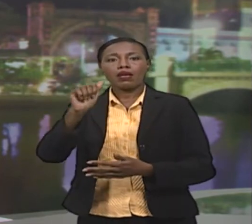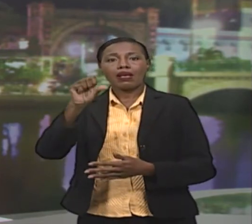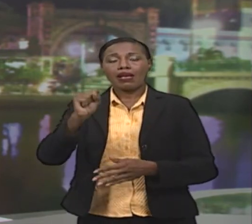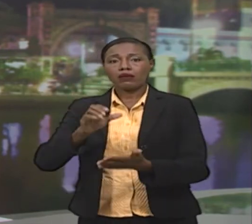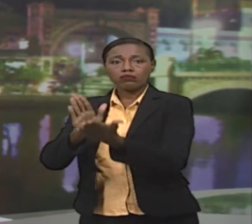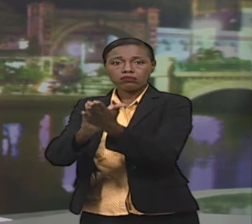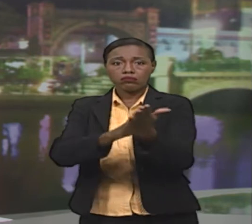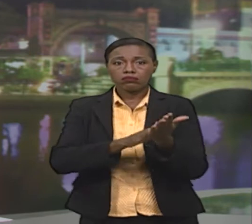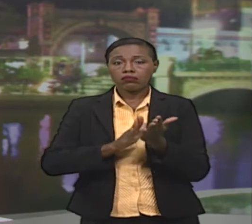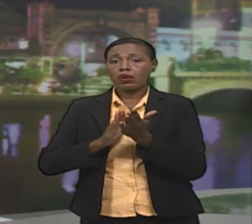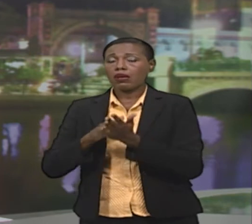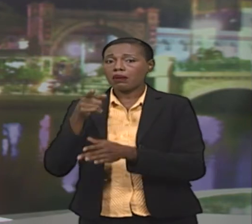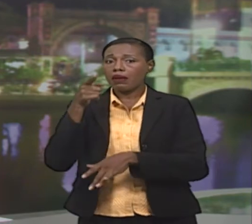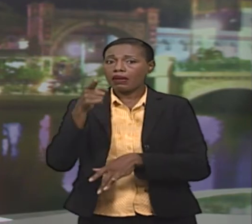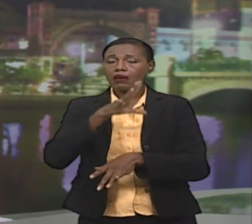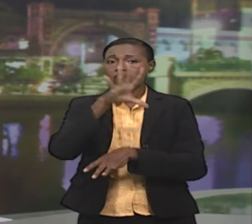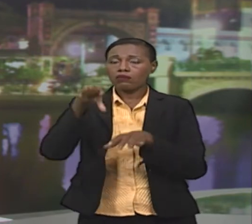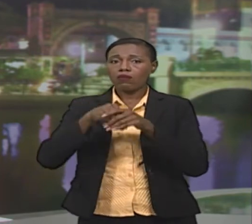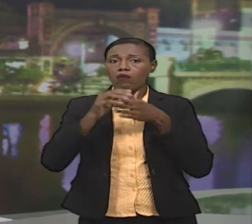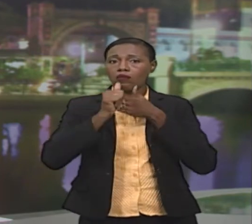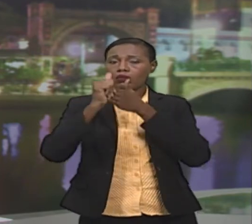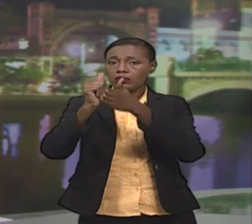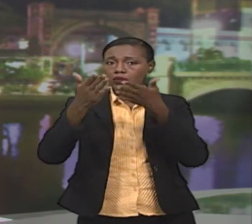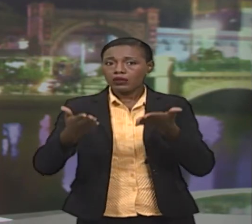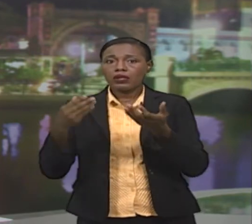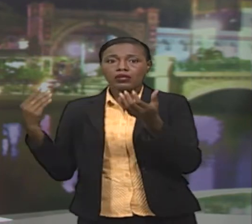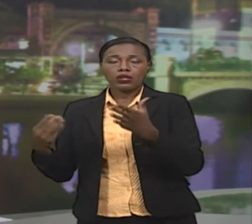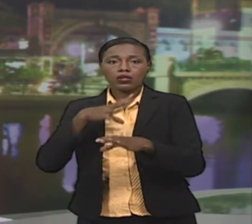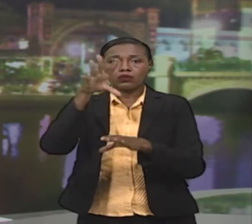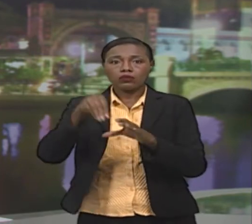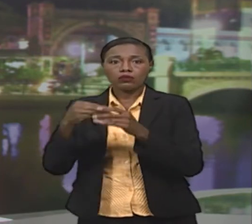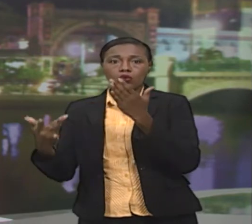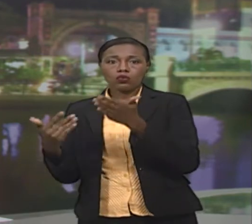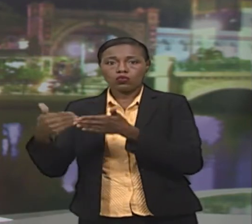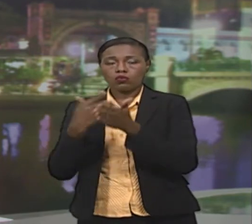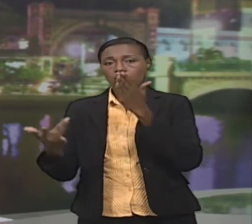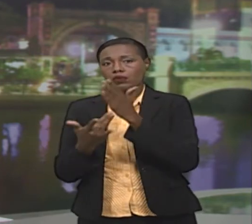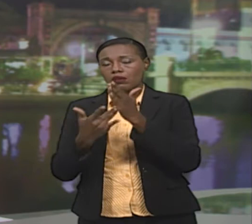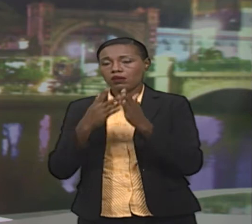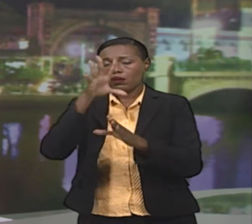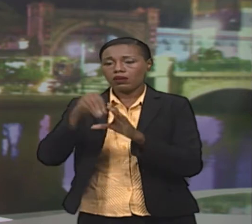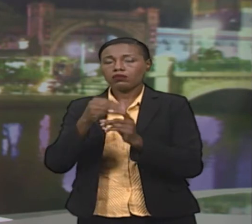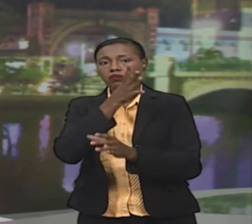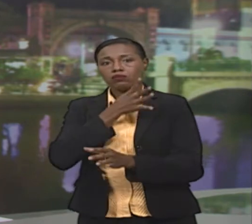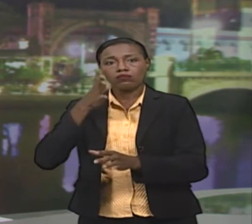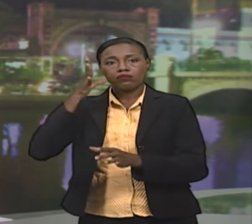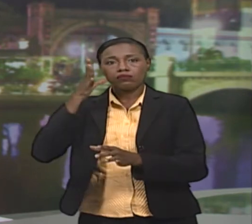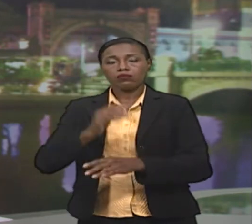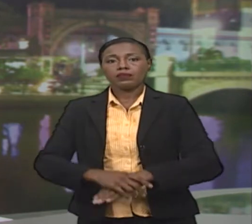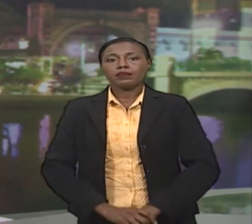Society, and they acknowledged his leading role in the introduction of new technology into farming.